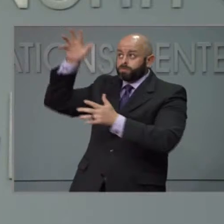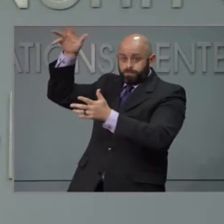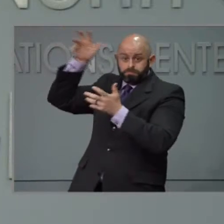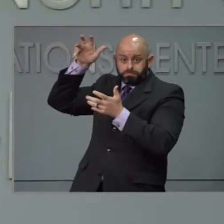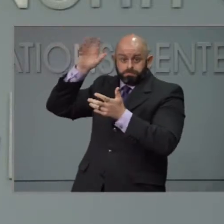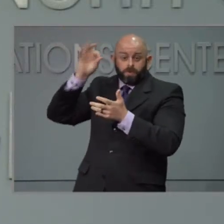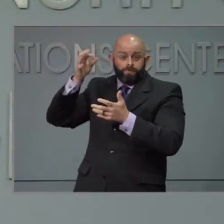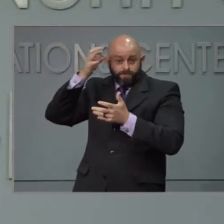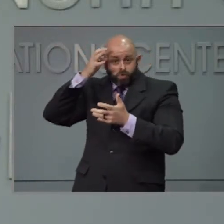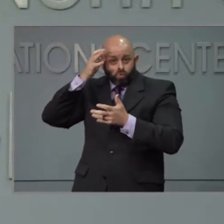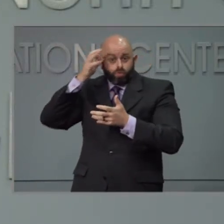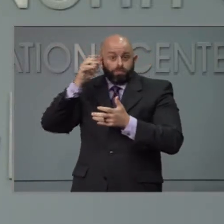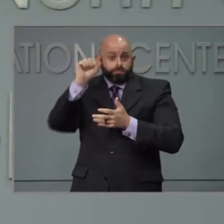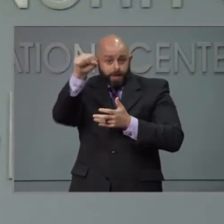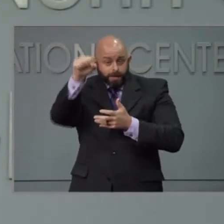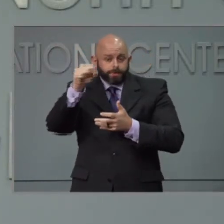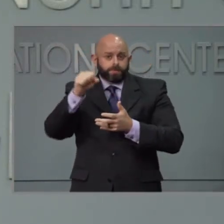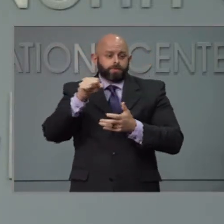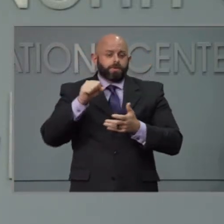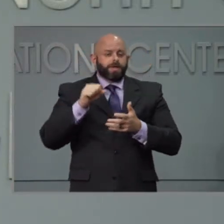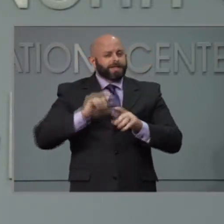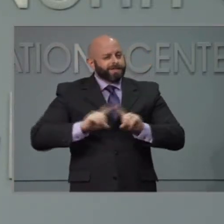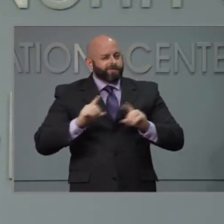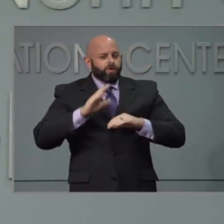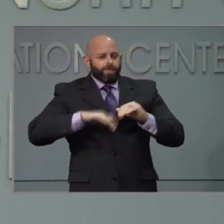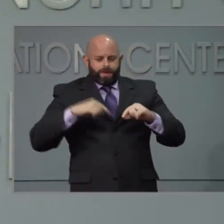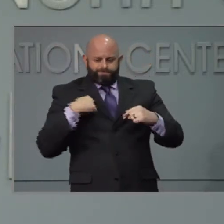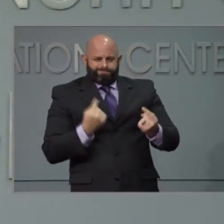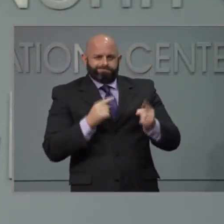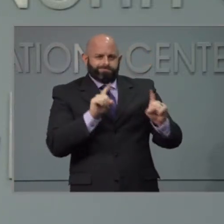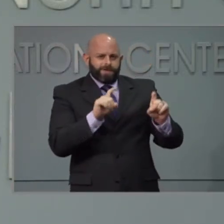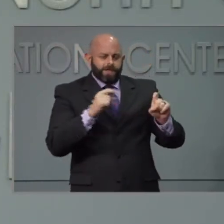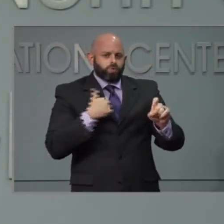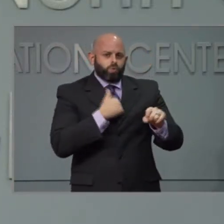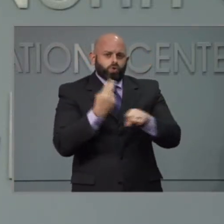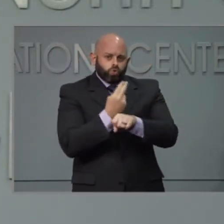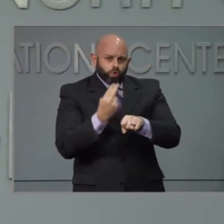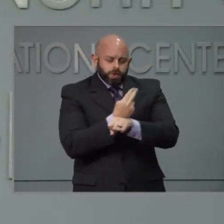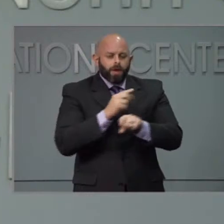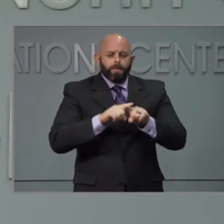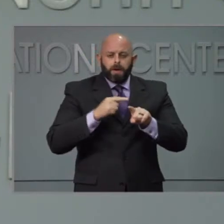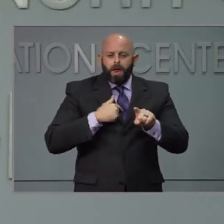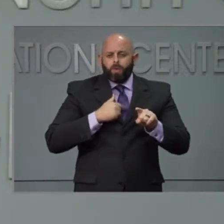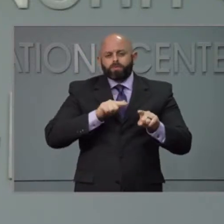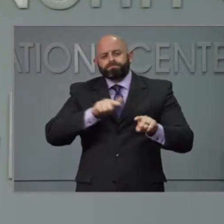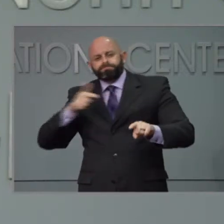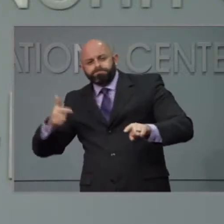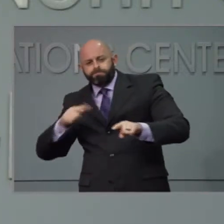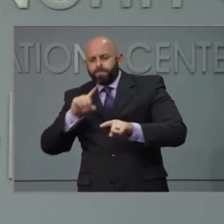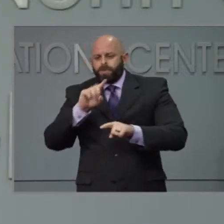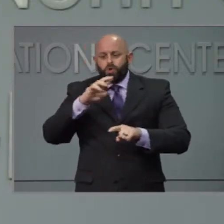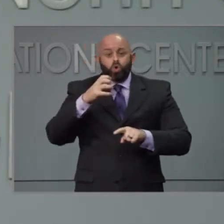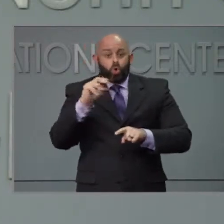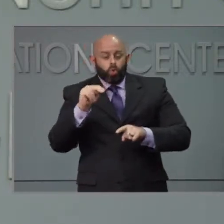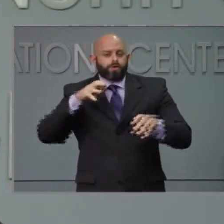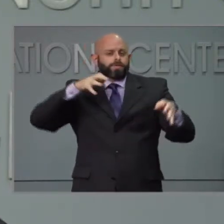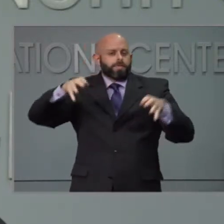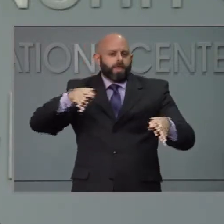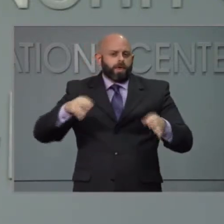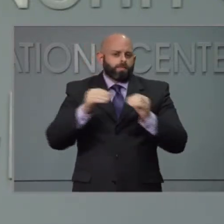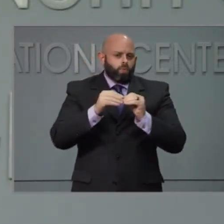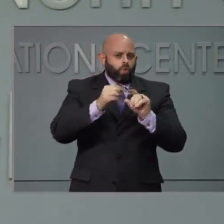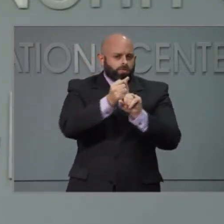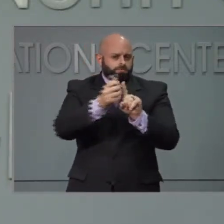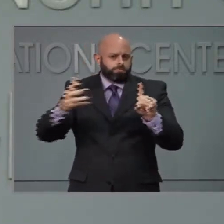the tests that we have been using, but I'll let Dr. Cohen tell you a little specifically about what we're doing with those tests.